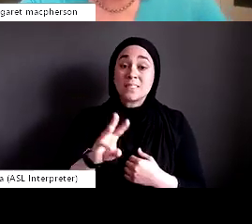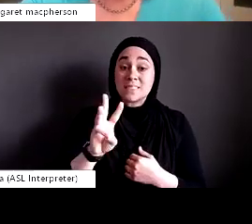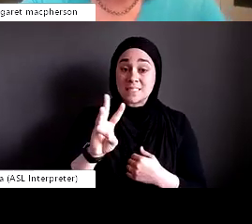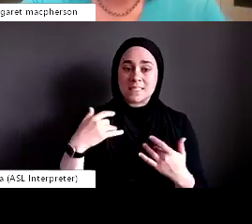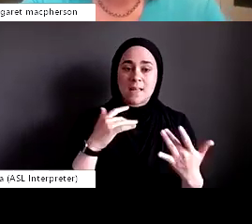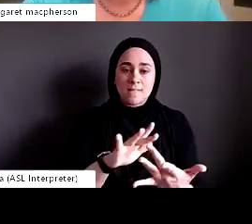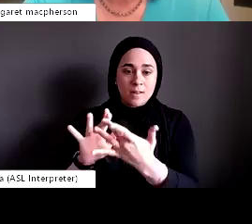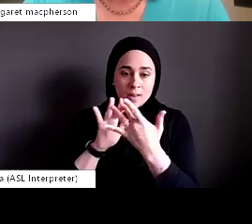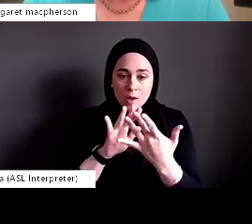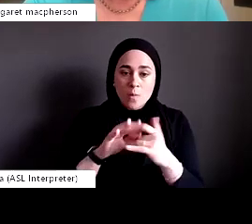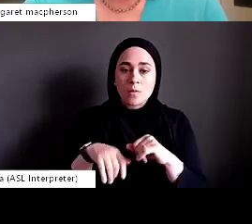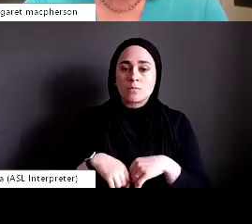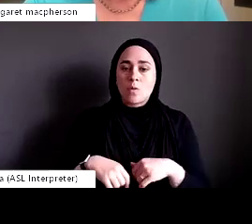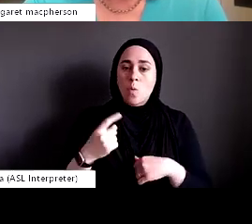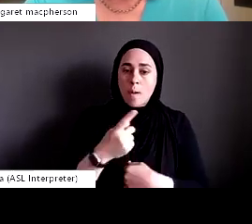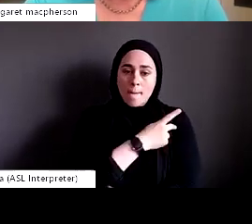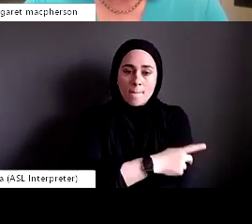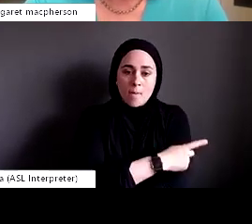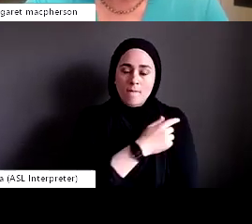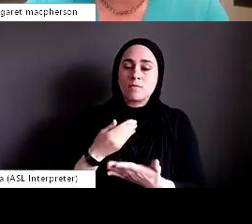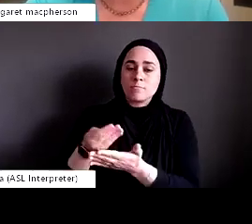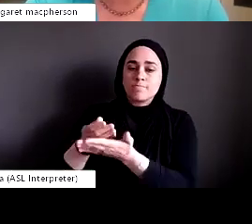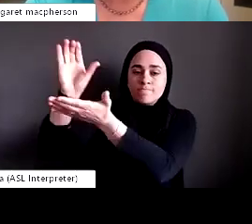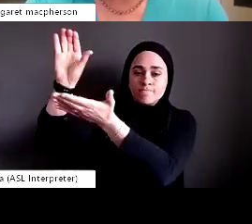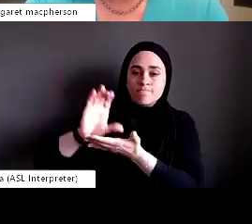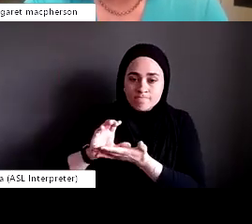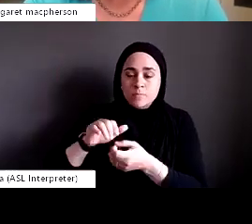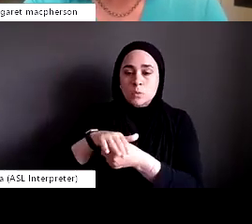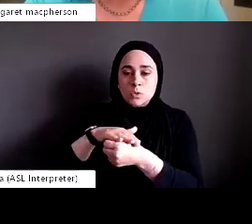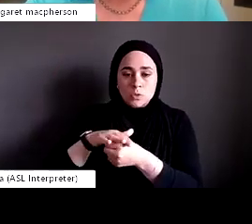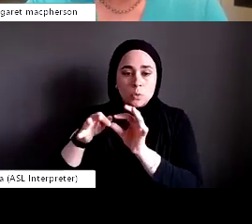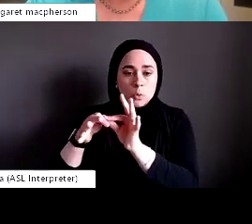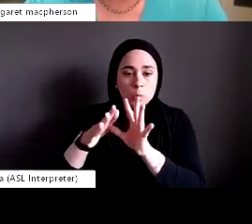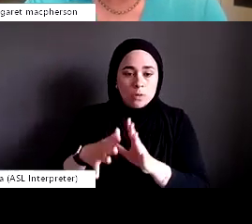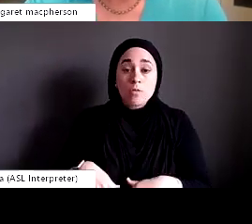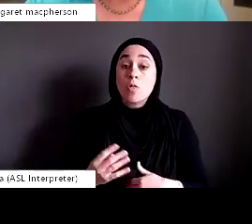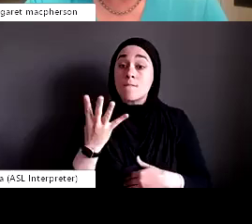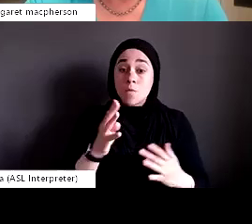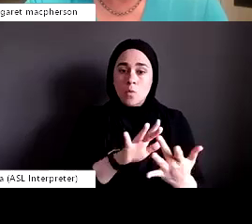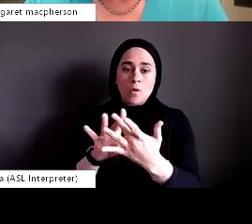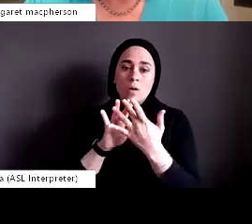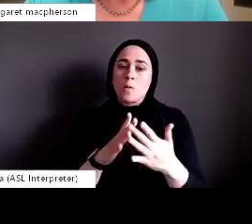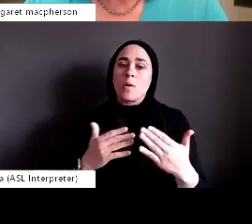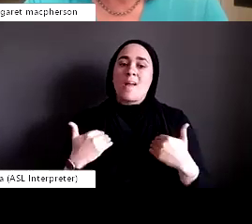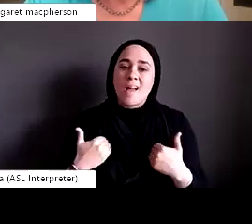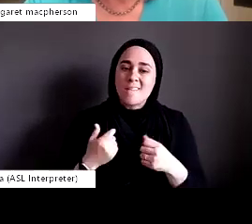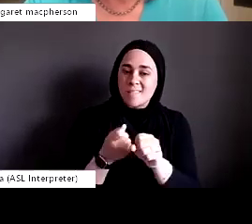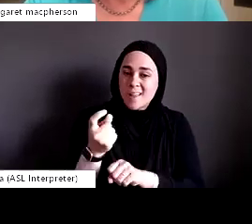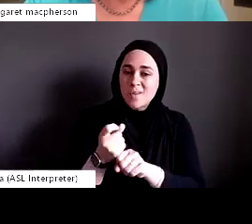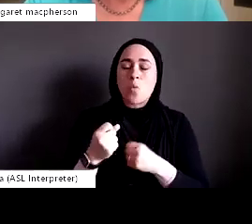regional coordinators, and 4 of the networks have annualized or multi-year funding.